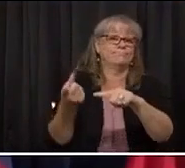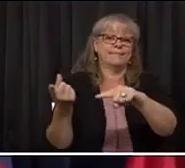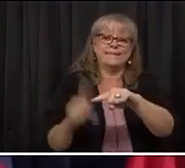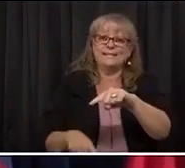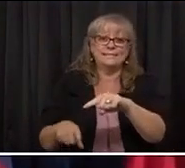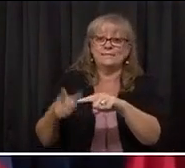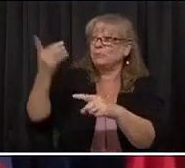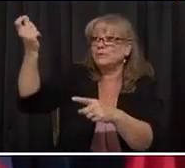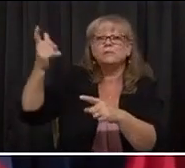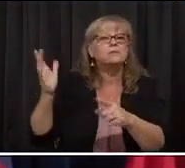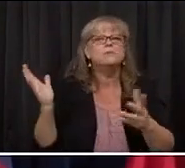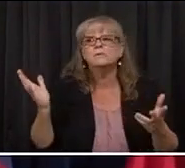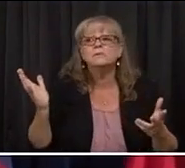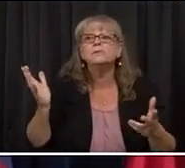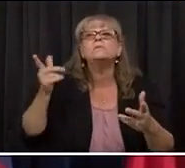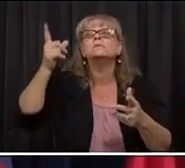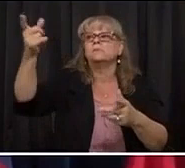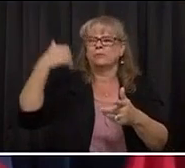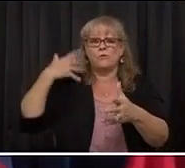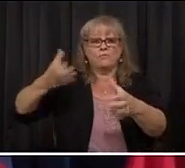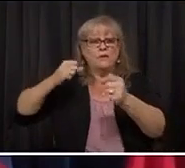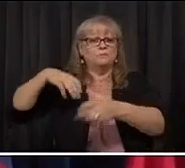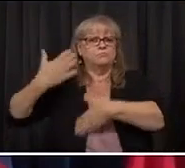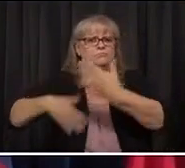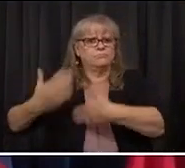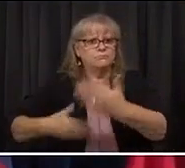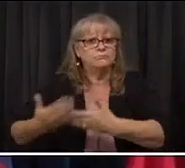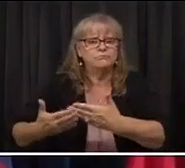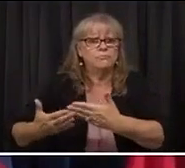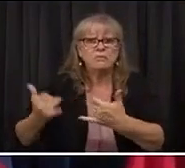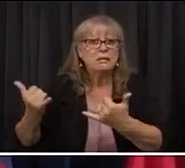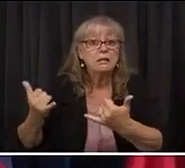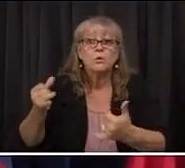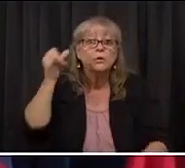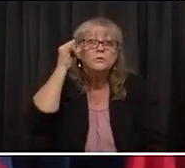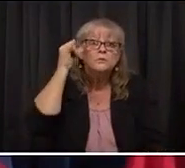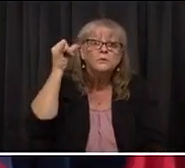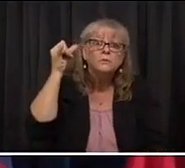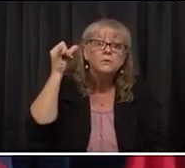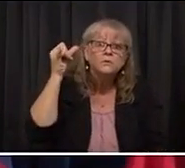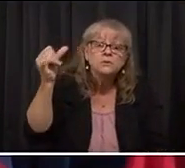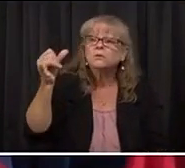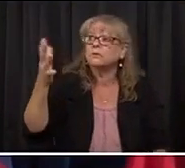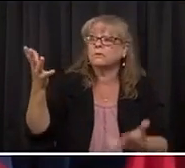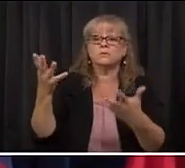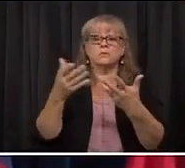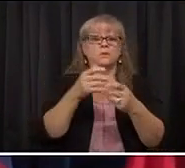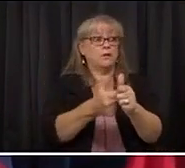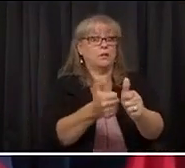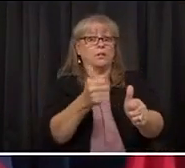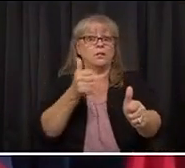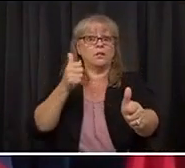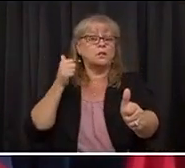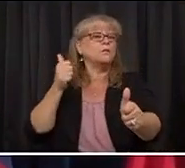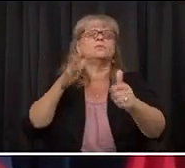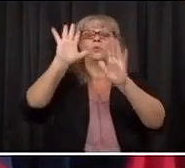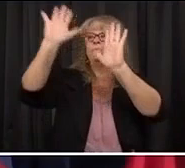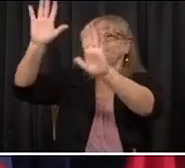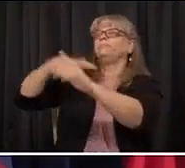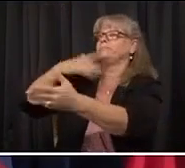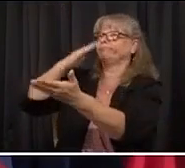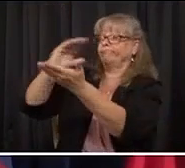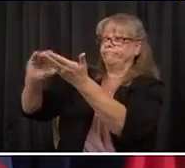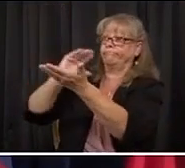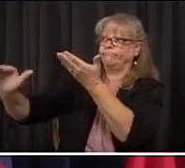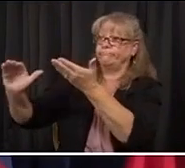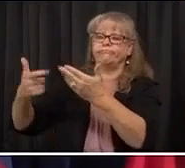now takes 9, 10, 11 days. It goes into a black hole. So we need to take charge here. We're resourceful. We're resilient. We're going to